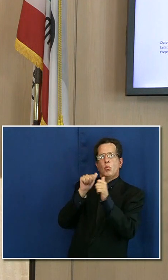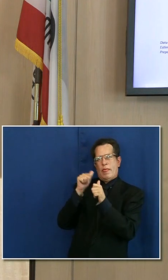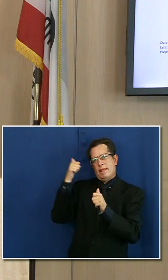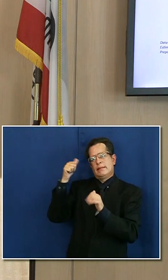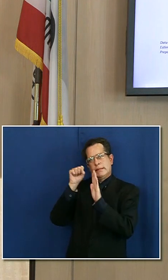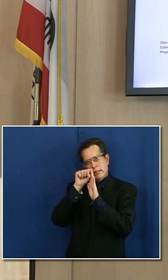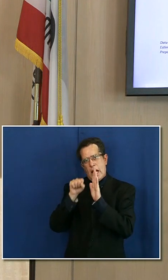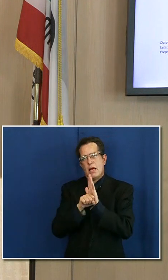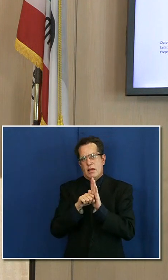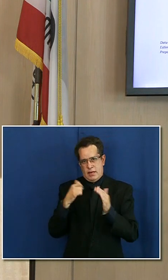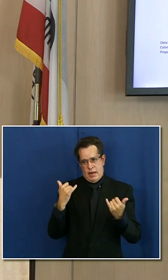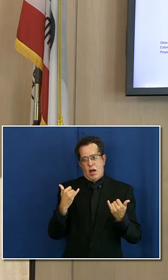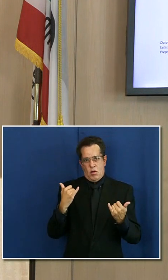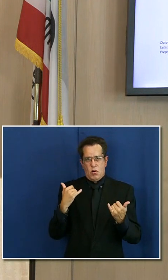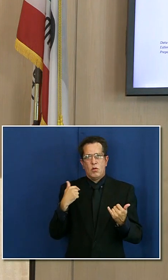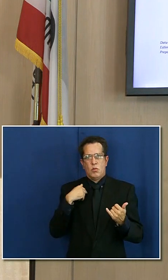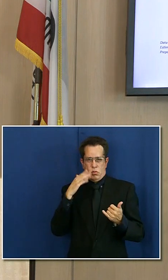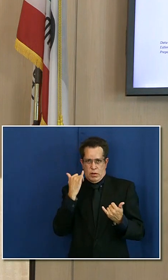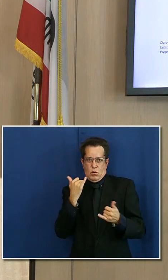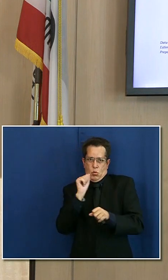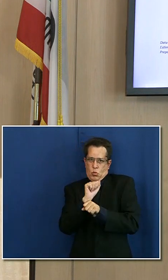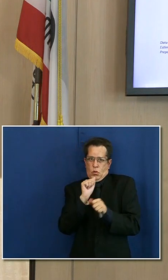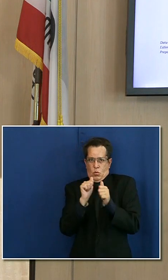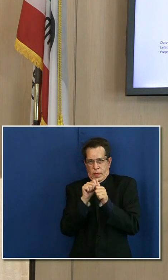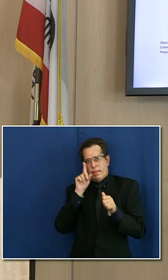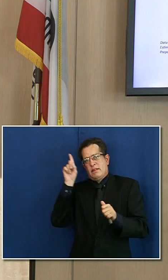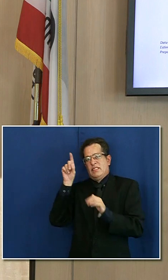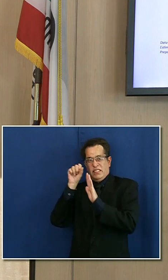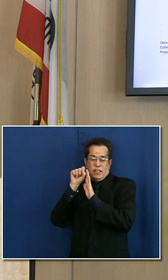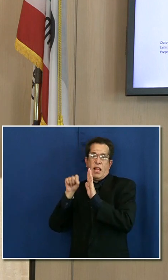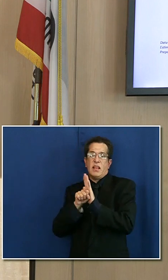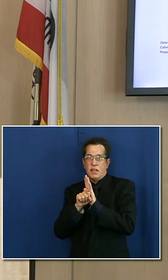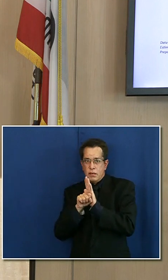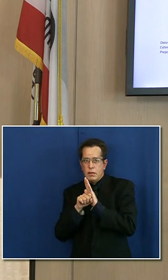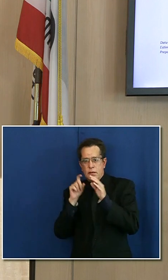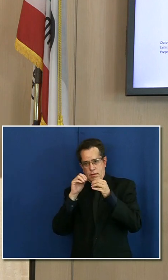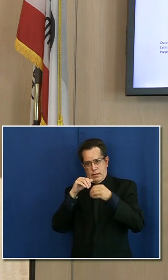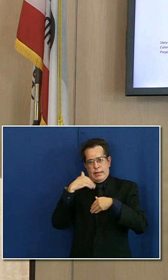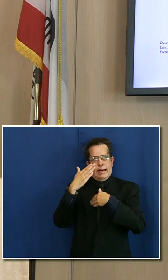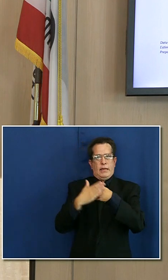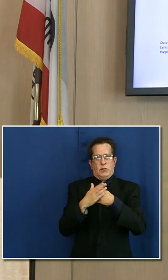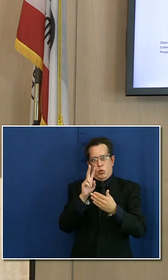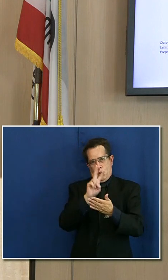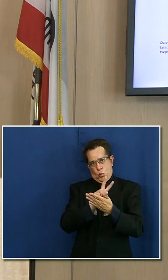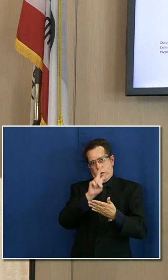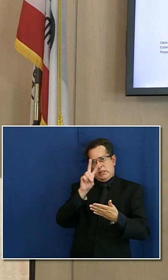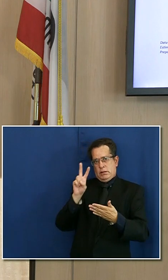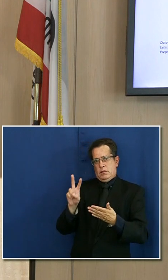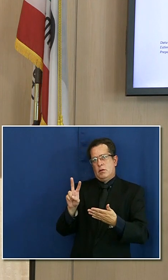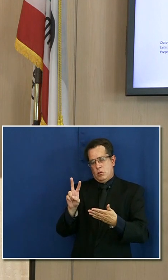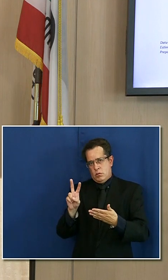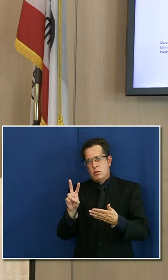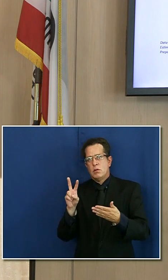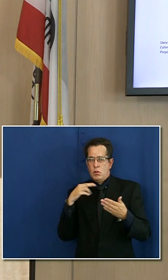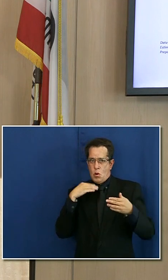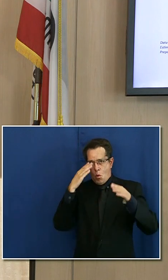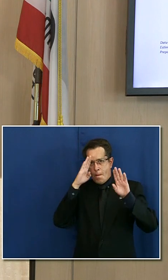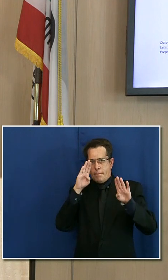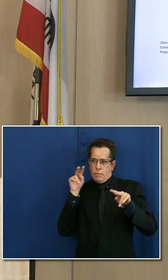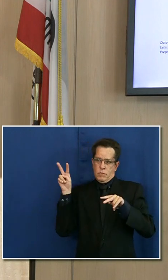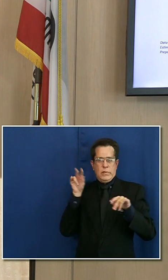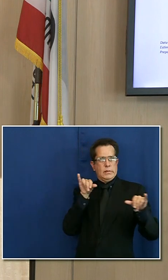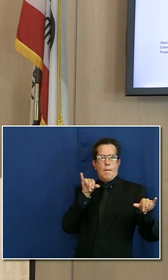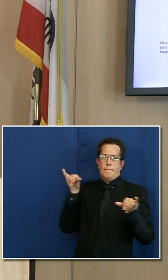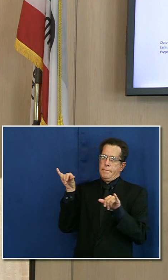And this information, we are working very closely with the state, and over the next 2 weeks, we hope to have